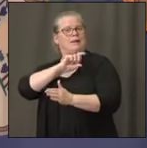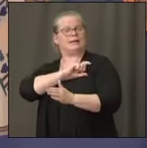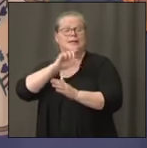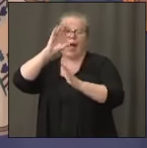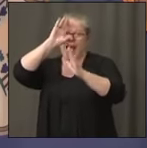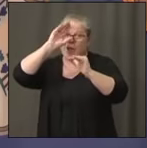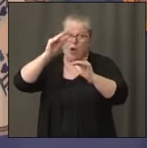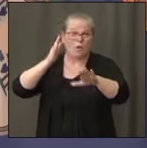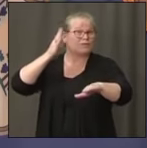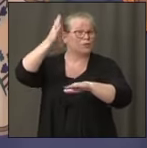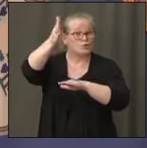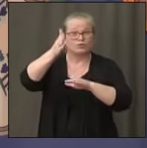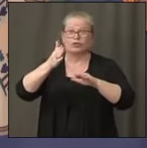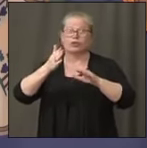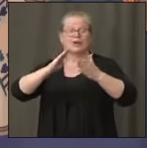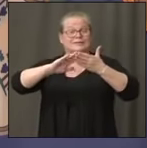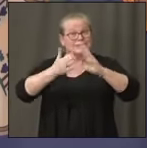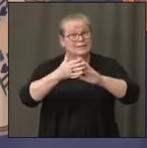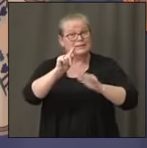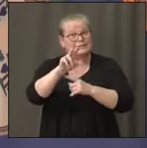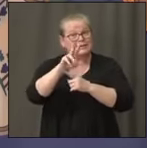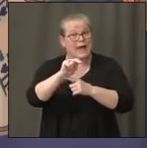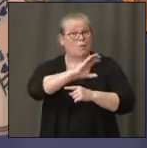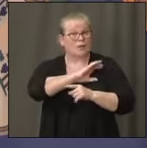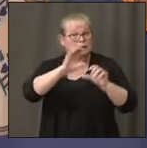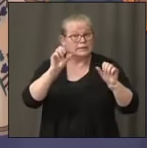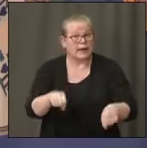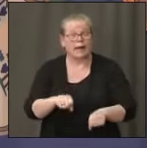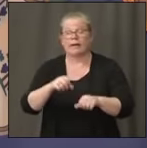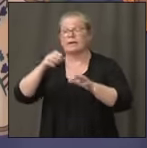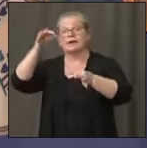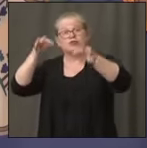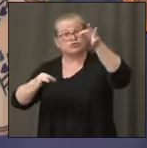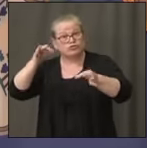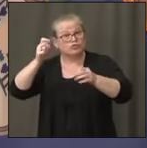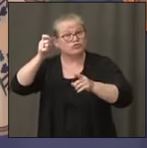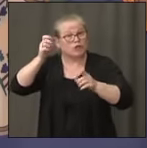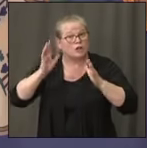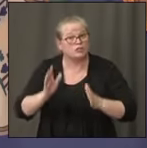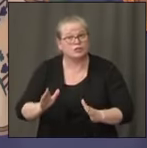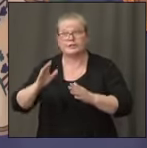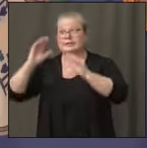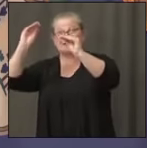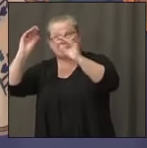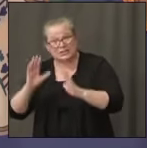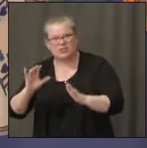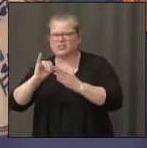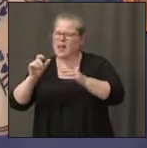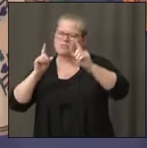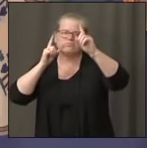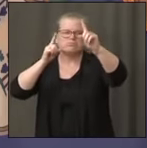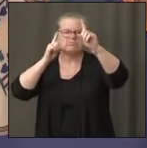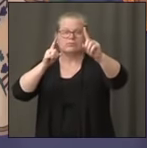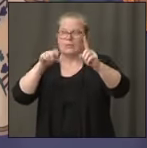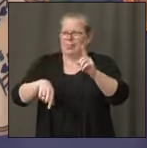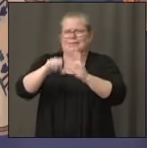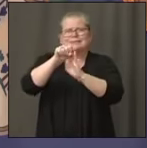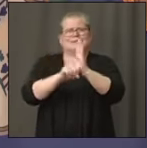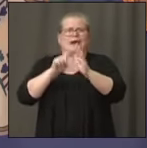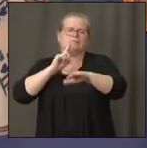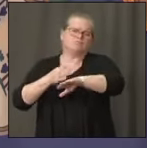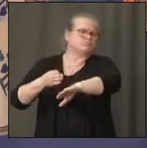judges. We can do that with teachers. What a better state would be. And this is the recruit we've done that has attracted a lot of folks who might